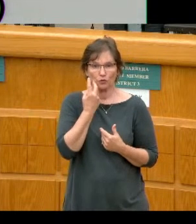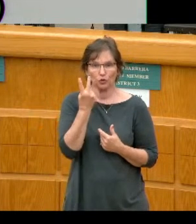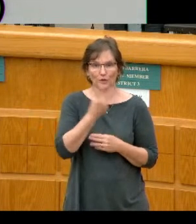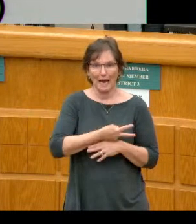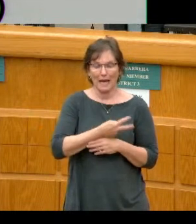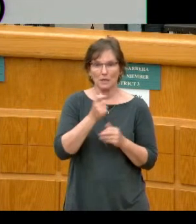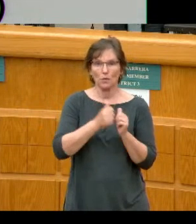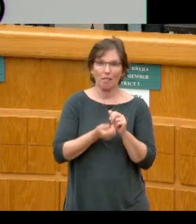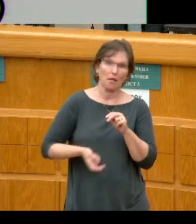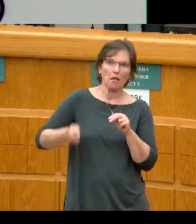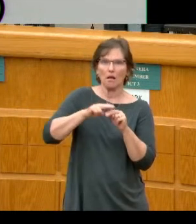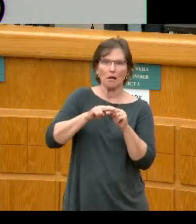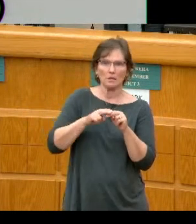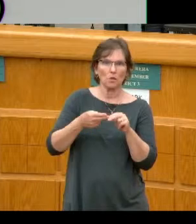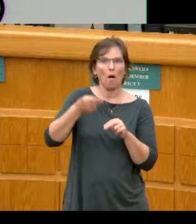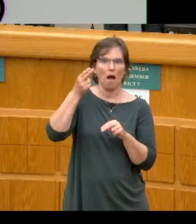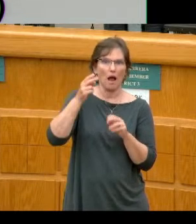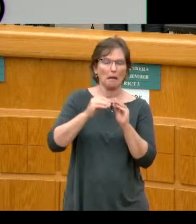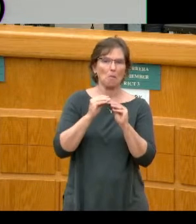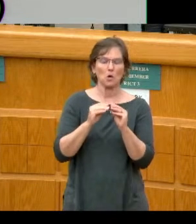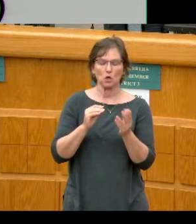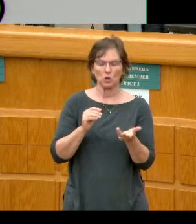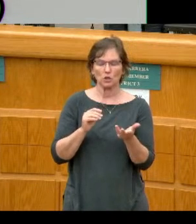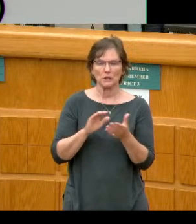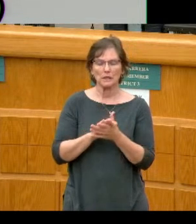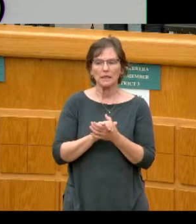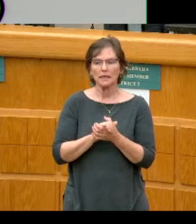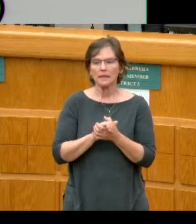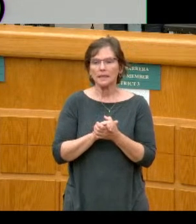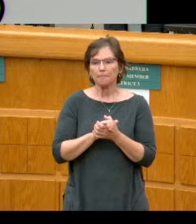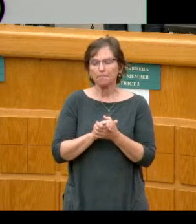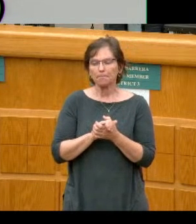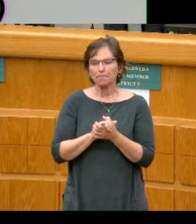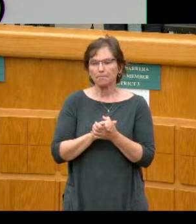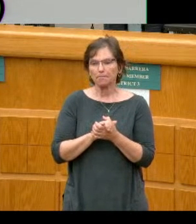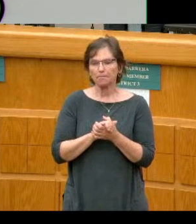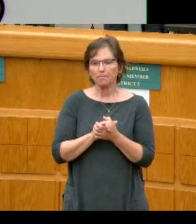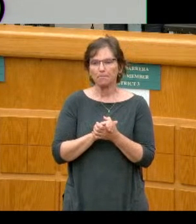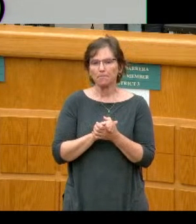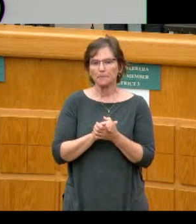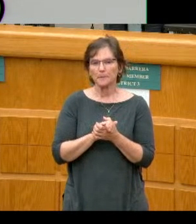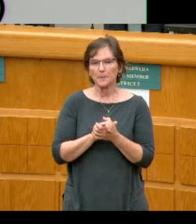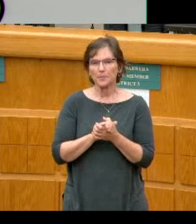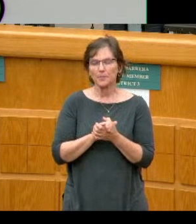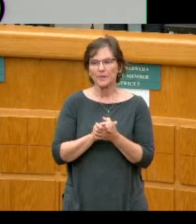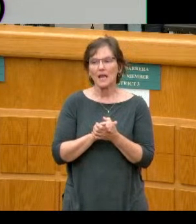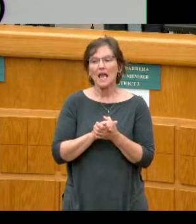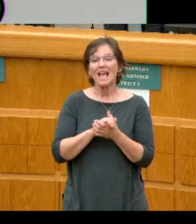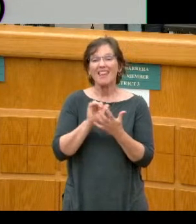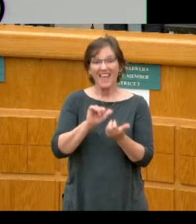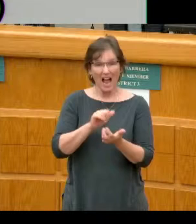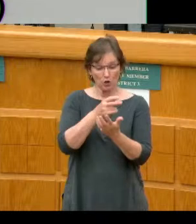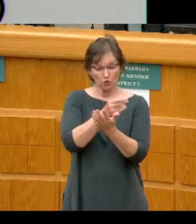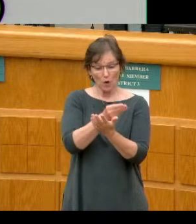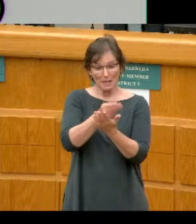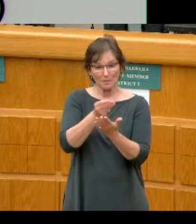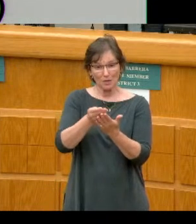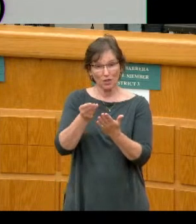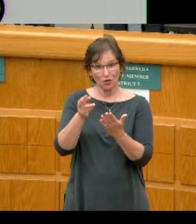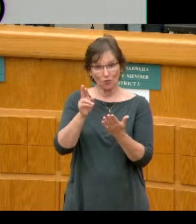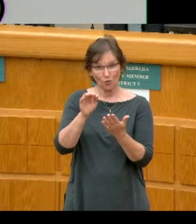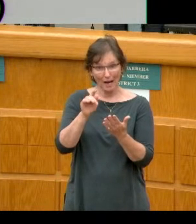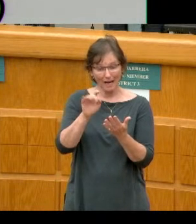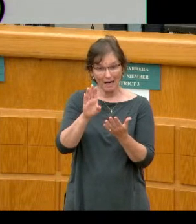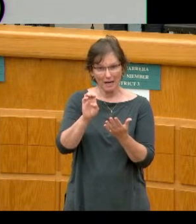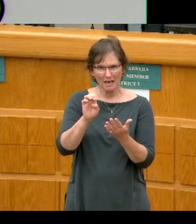this data, for what it's worth, it doesn't include these last 2 days of 100 some odd cases because we're a couple days behind because we have to line up with